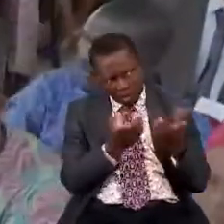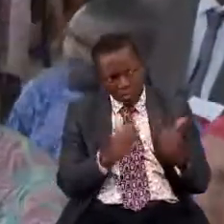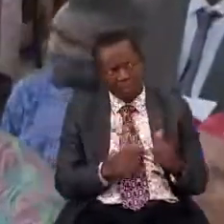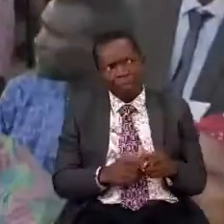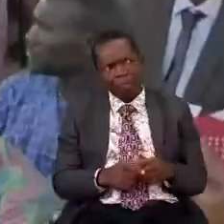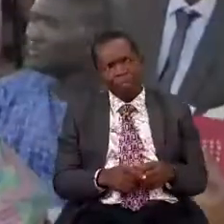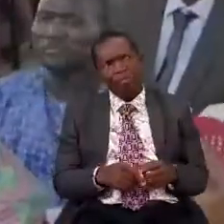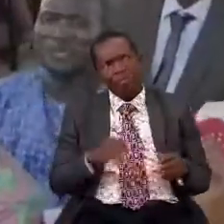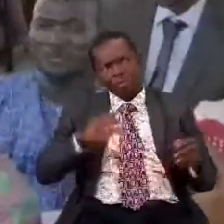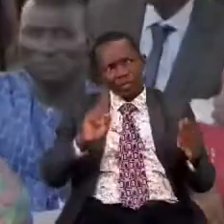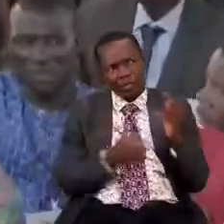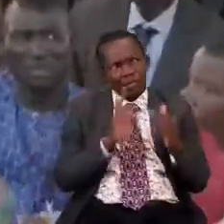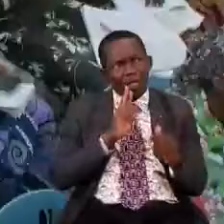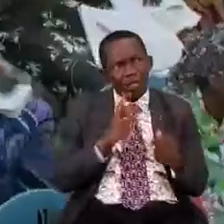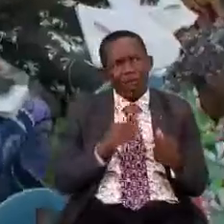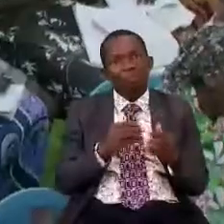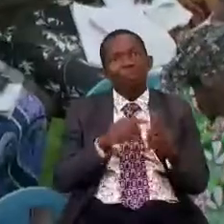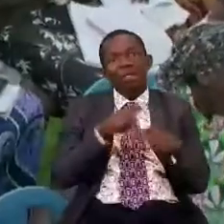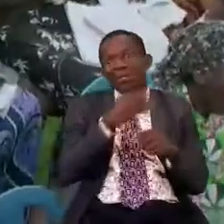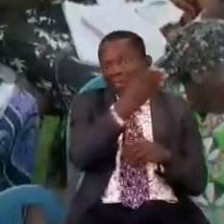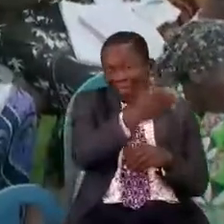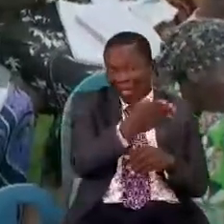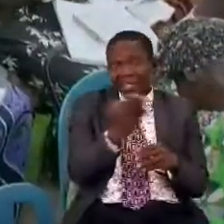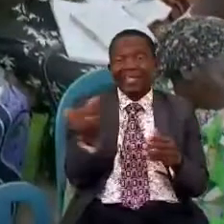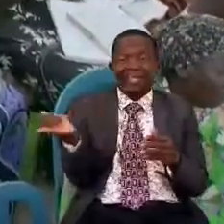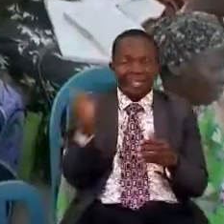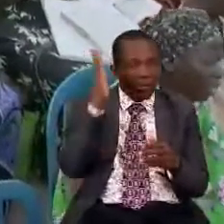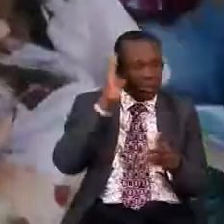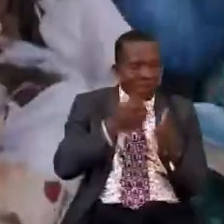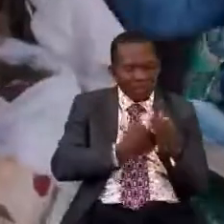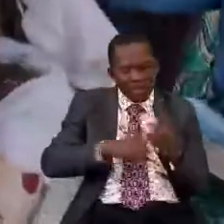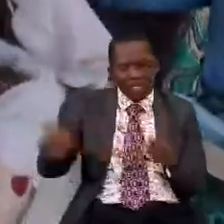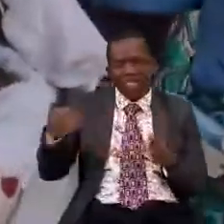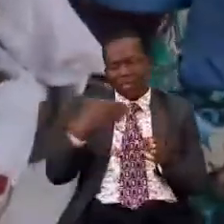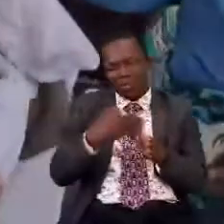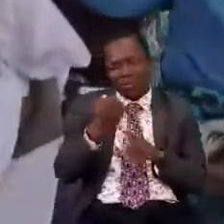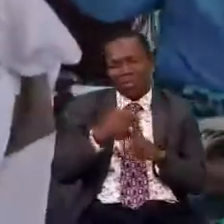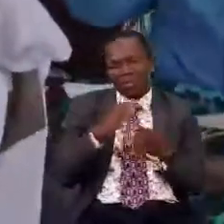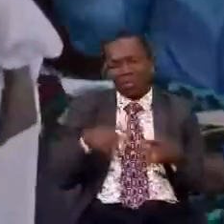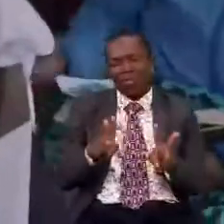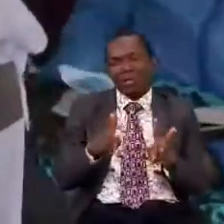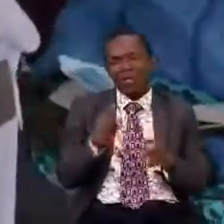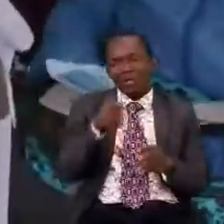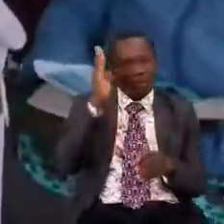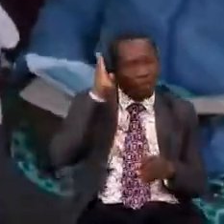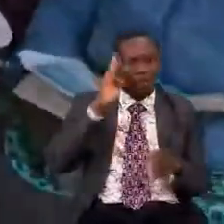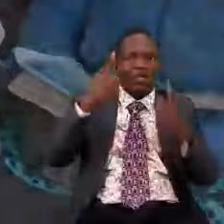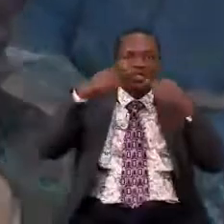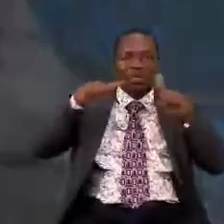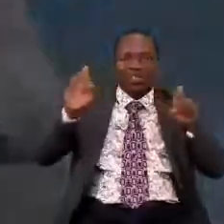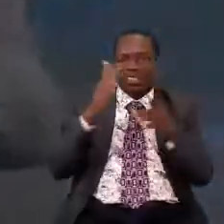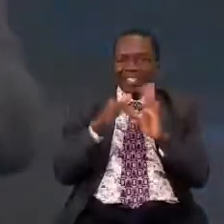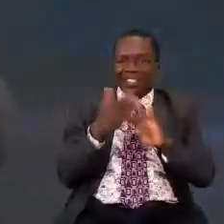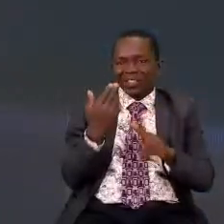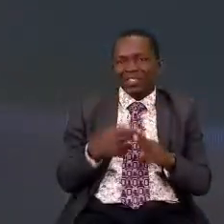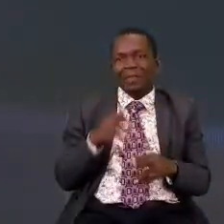will succeed. I will succeed. Because we are partakers of the